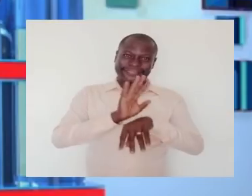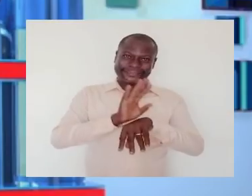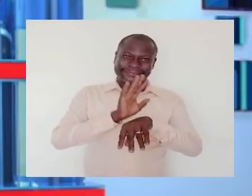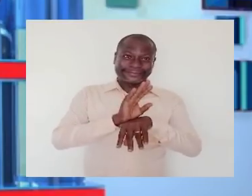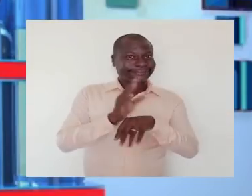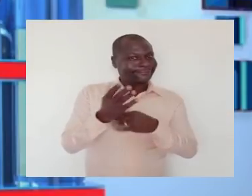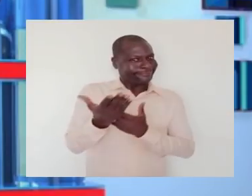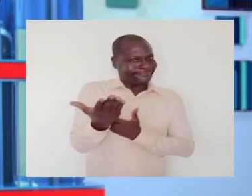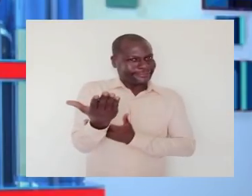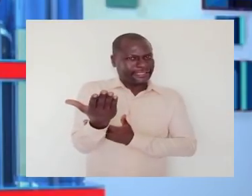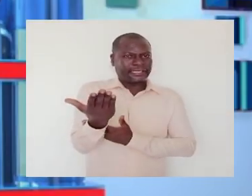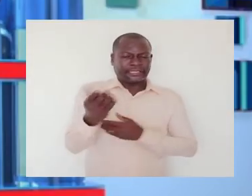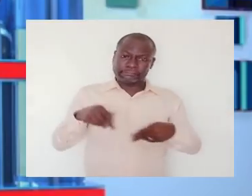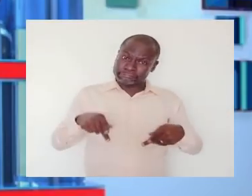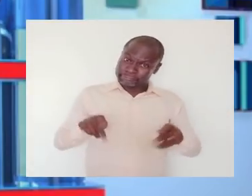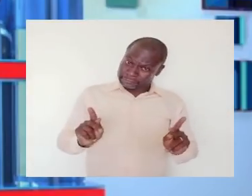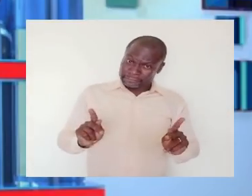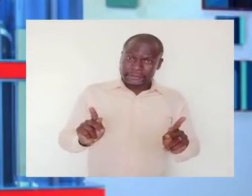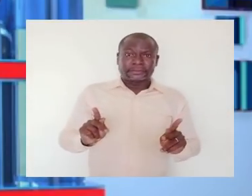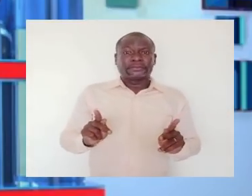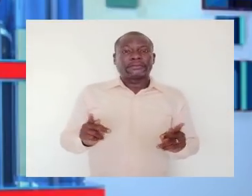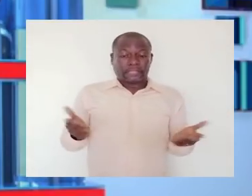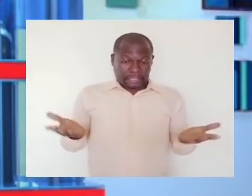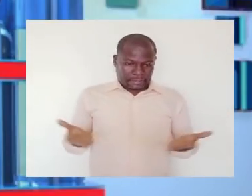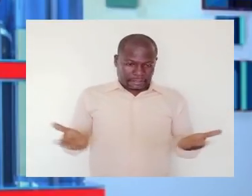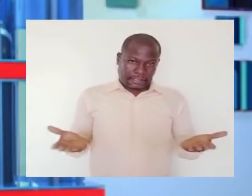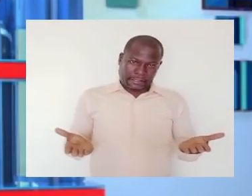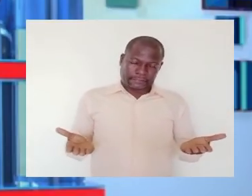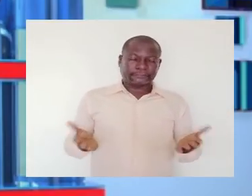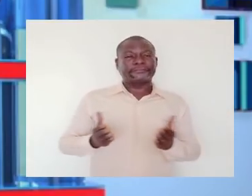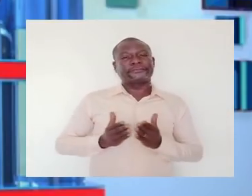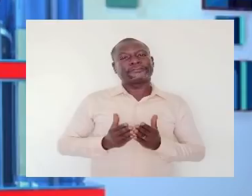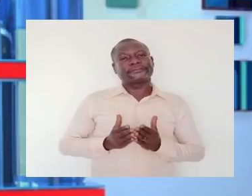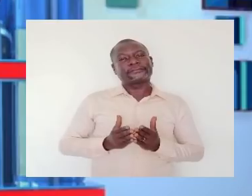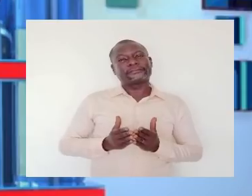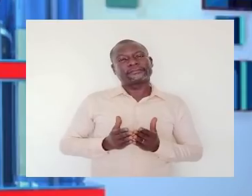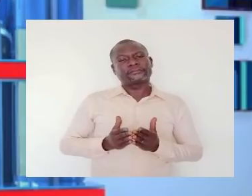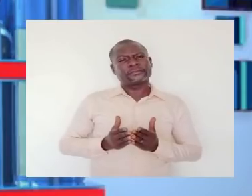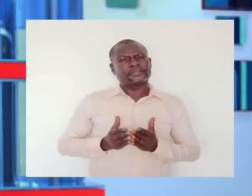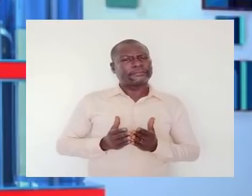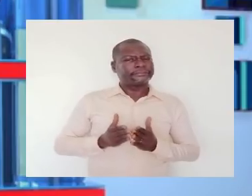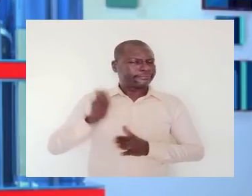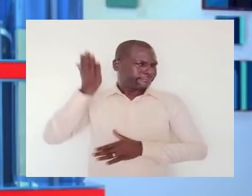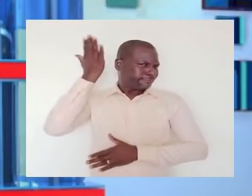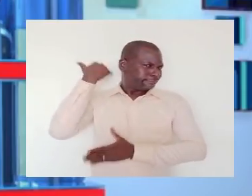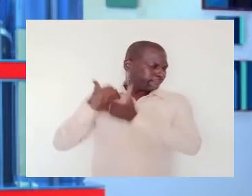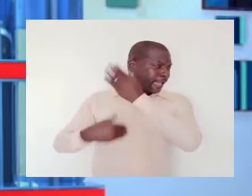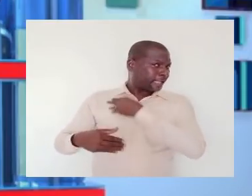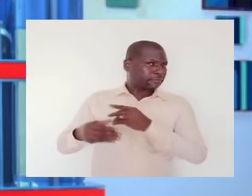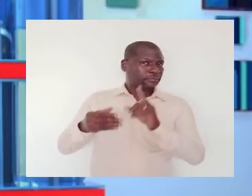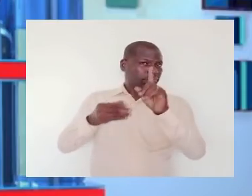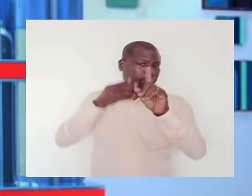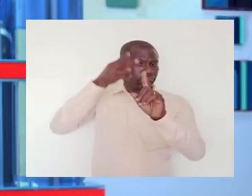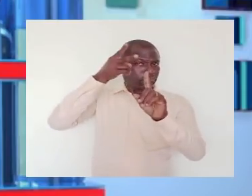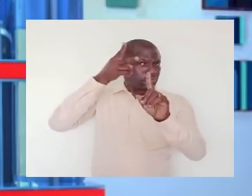ana ene anopeyi nso aye yeho nyankopon adom na yede ebrewo ebe se